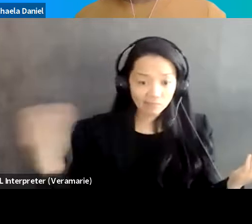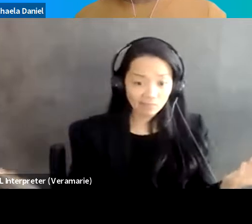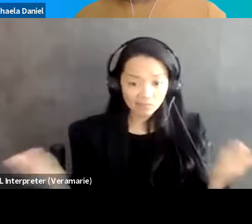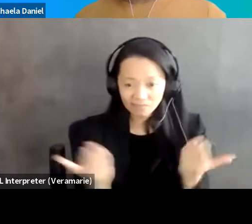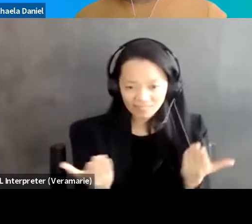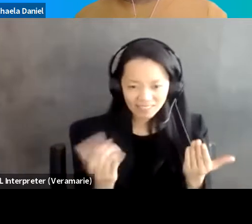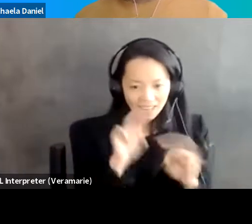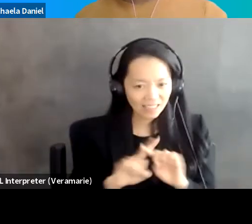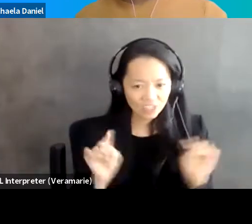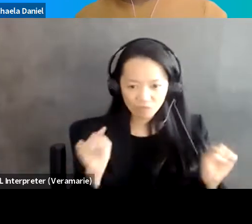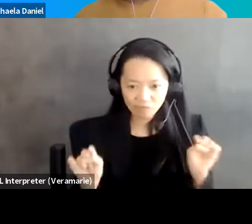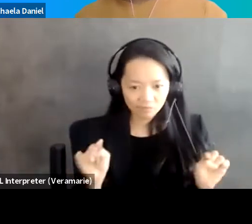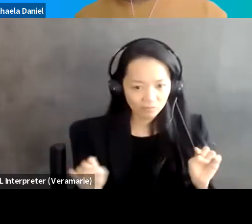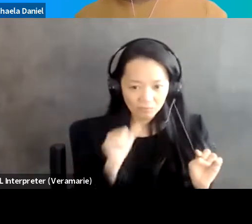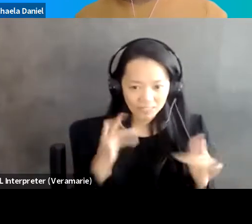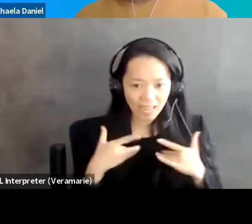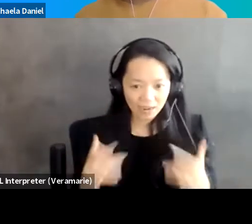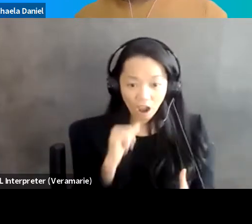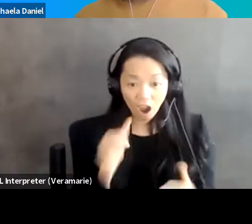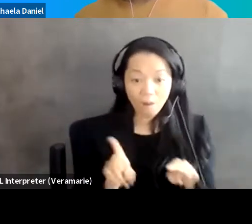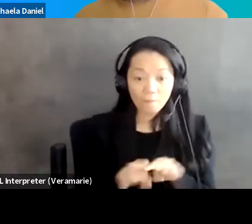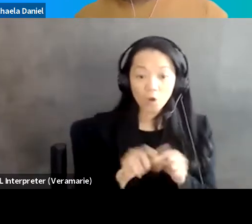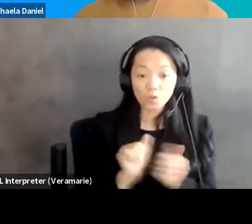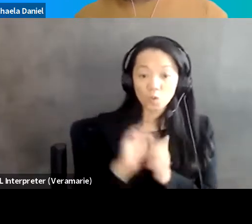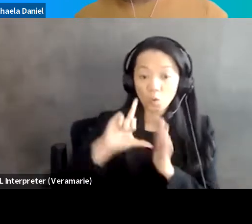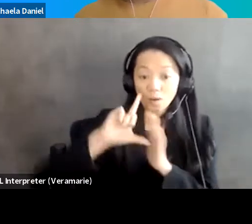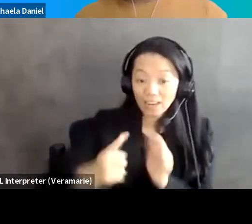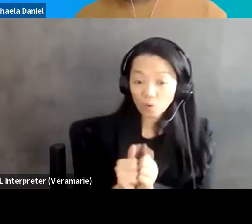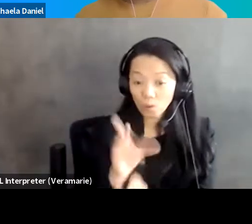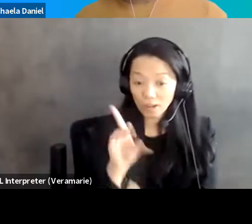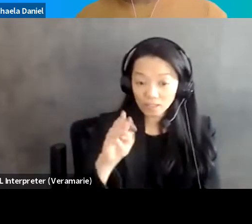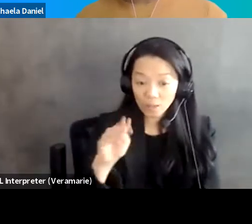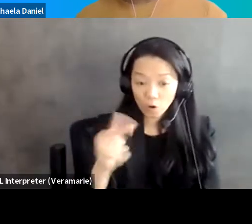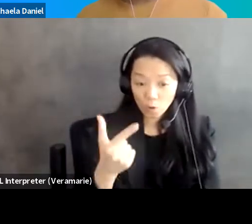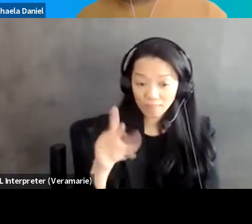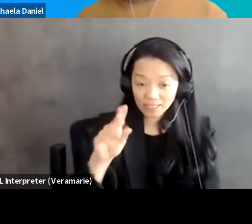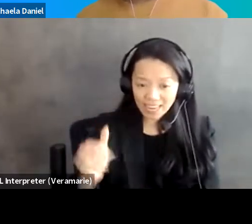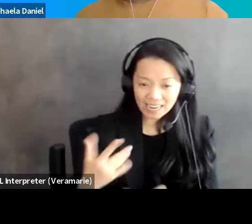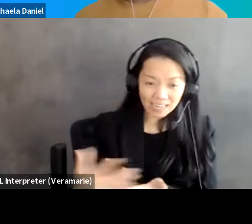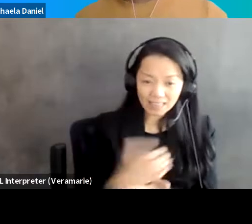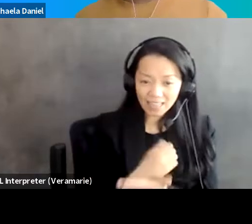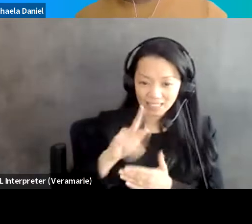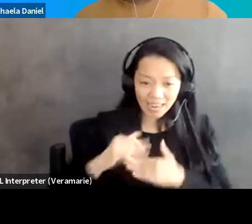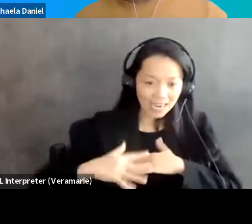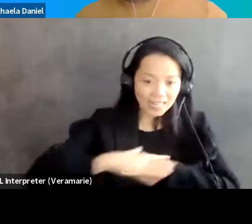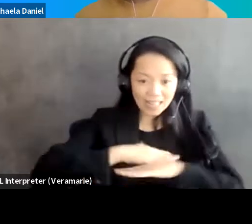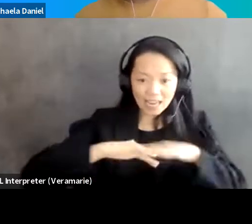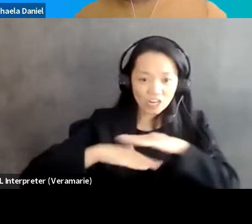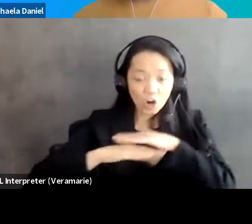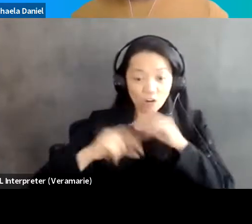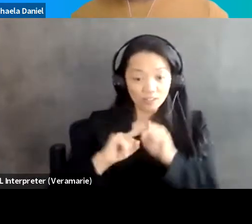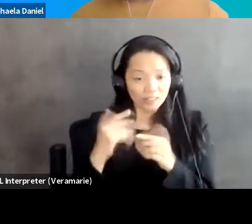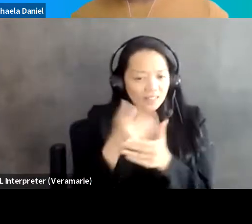mentioned would be a data layer in the future, we will be using ACS data because we plan on incorporating that data layer in the next 2 to 4